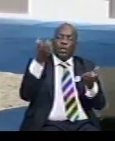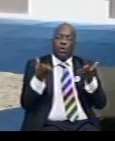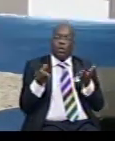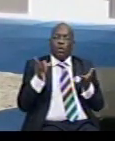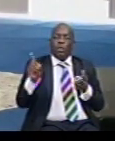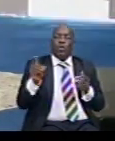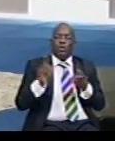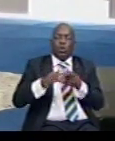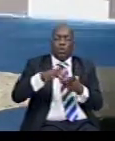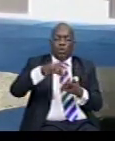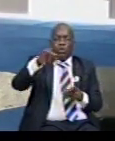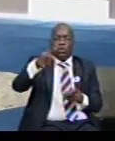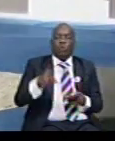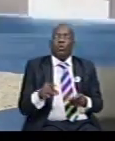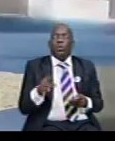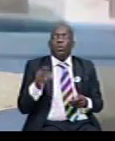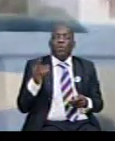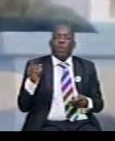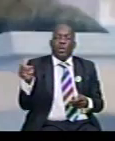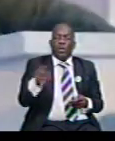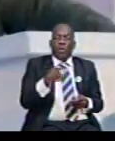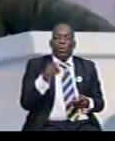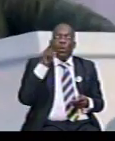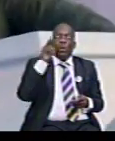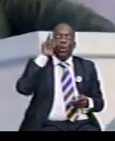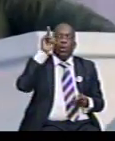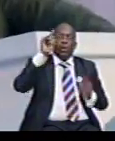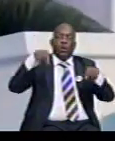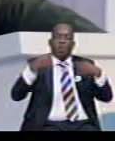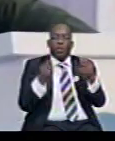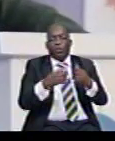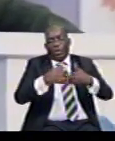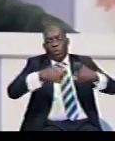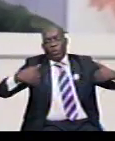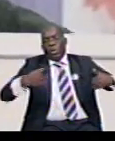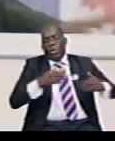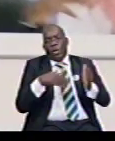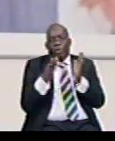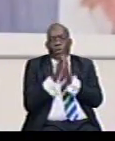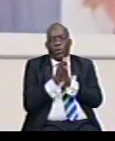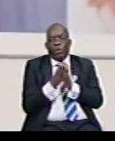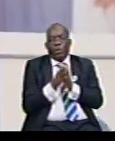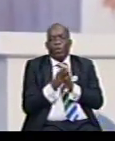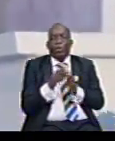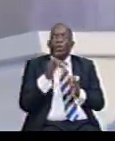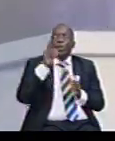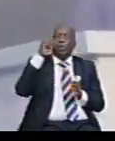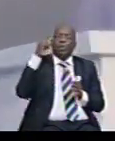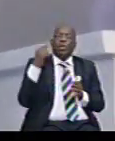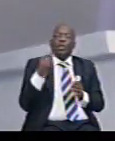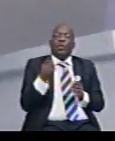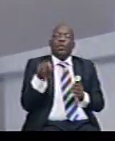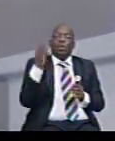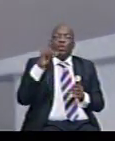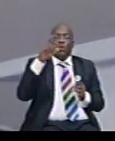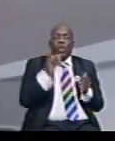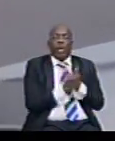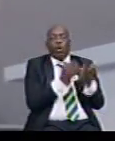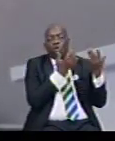went apart and he prayed. He was the one tarrying. And the one time he called three of them, he